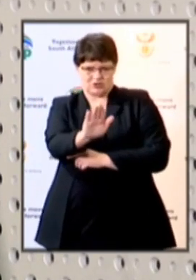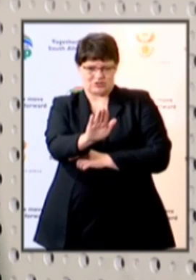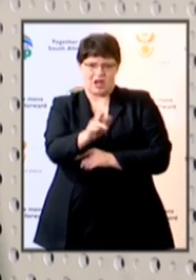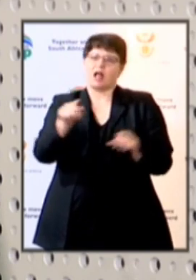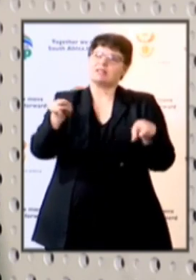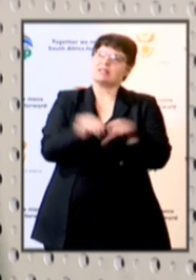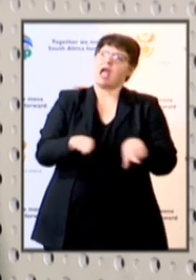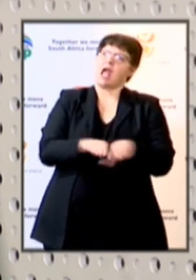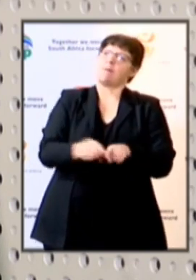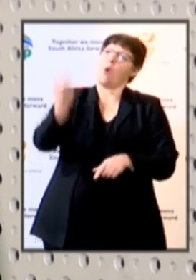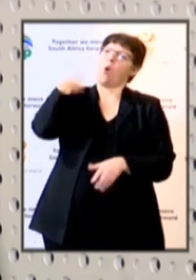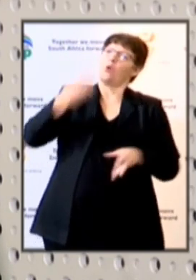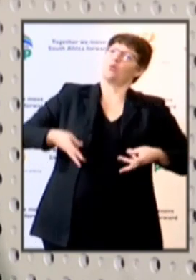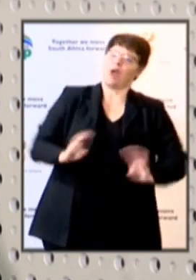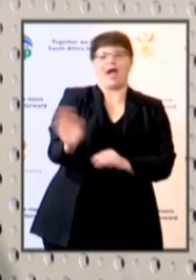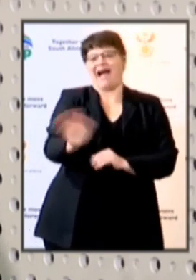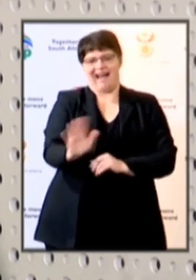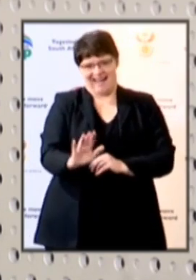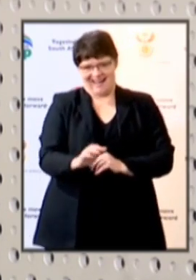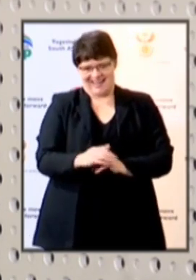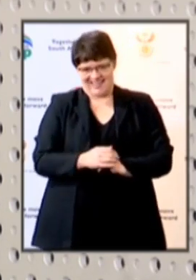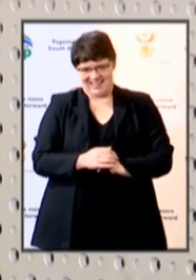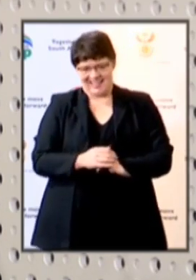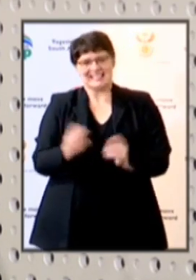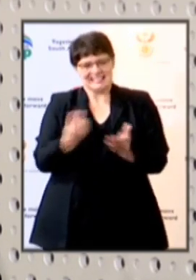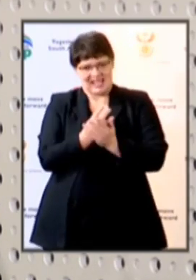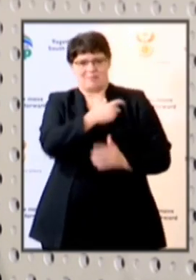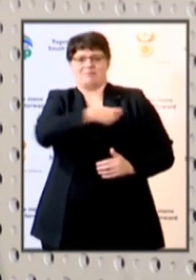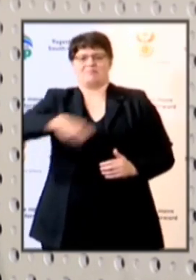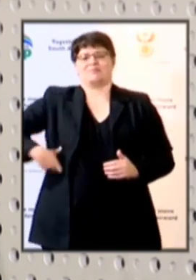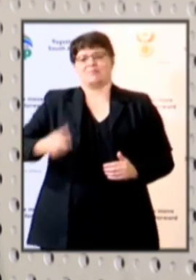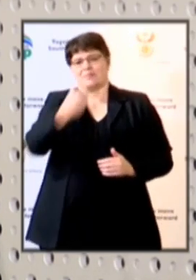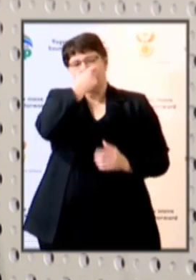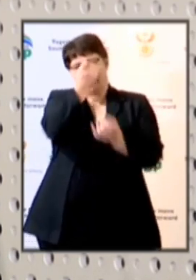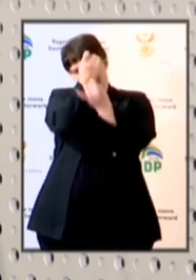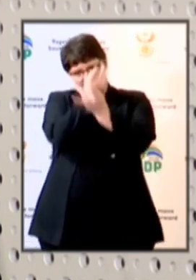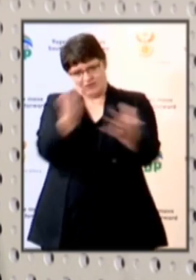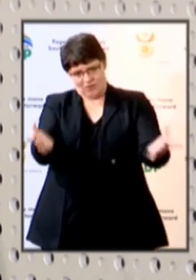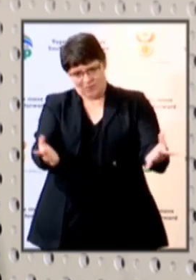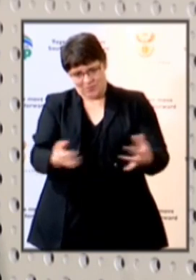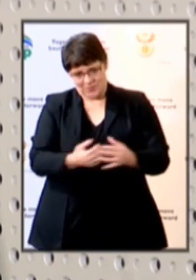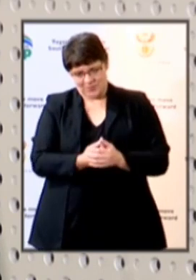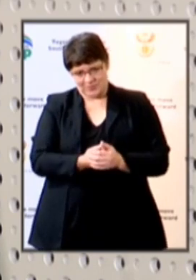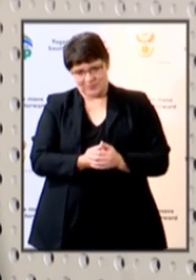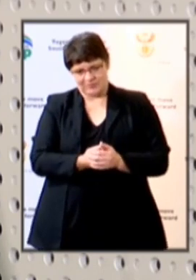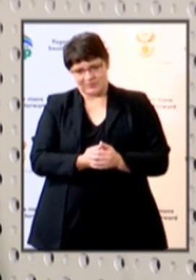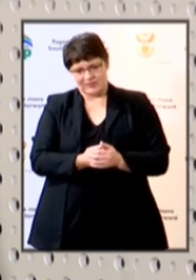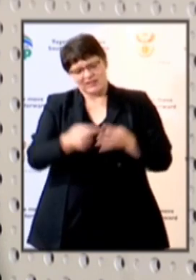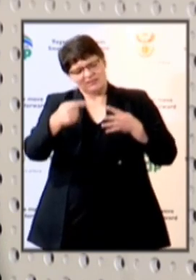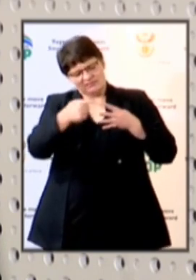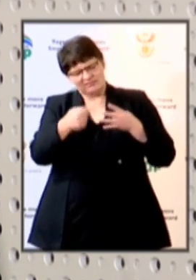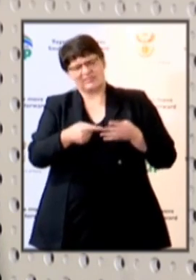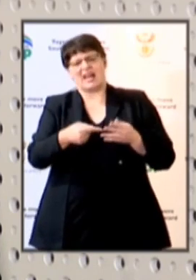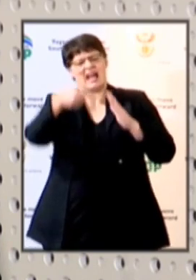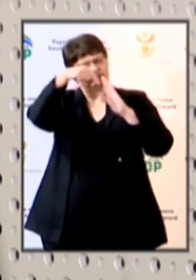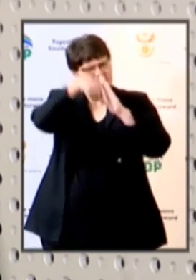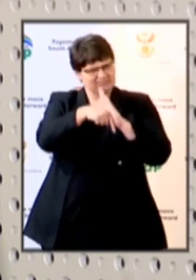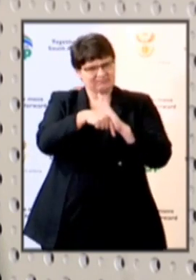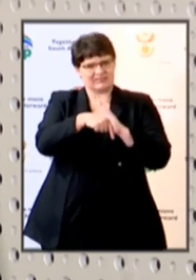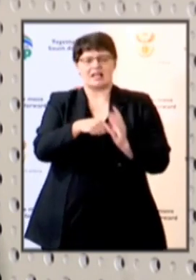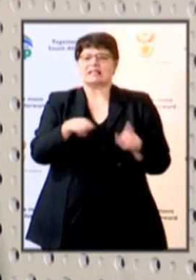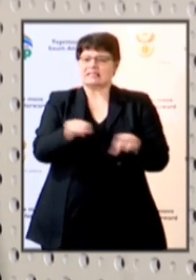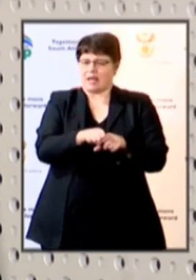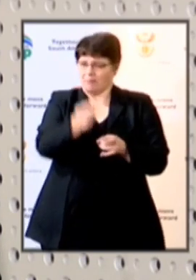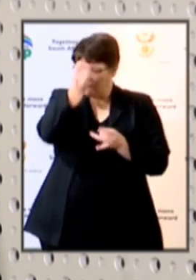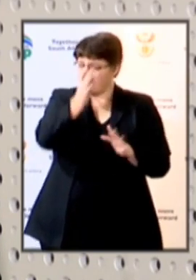Minister Dlamini-Zuma provided the framework for, and this gives a little bit of the detail. A document will be